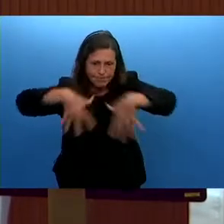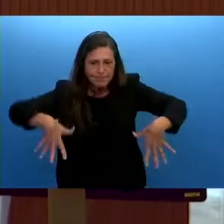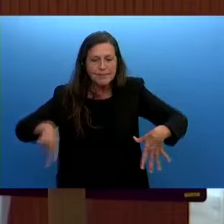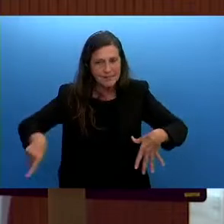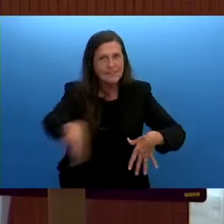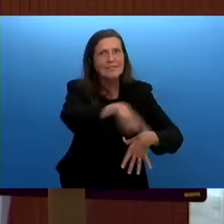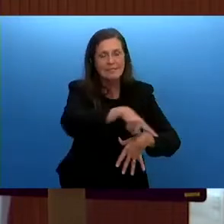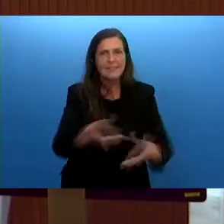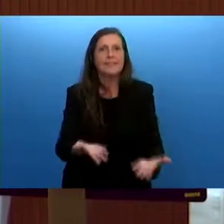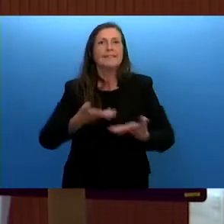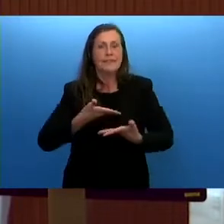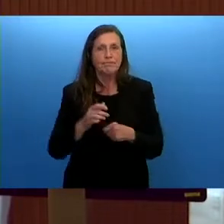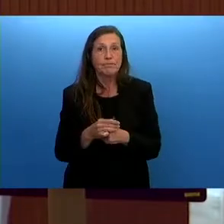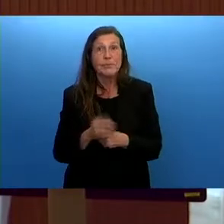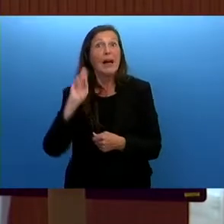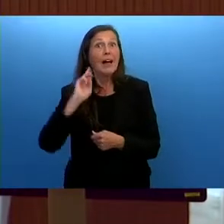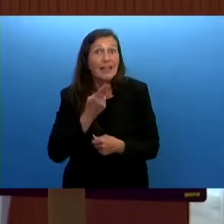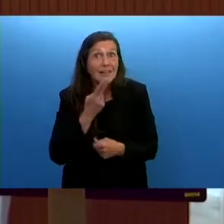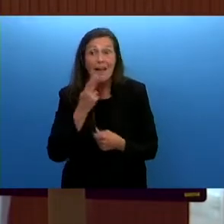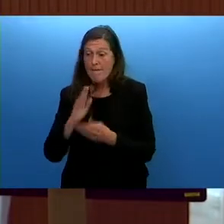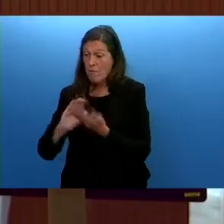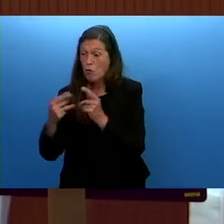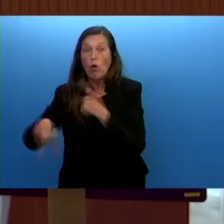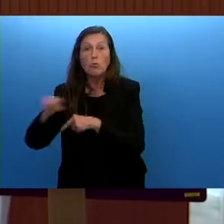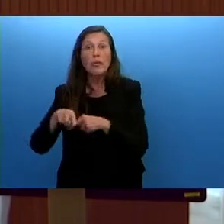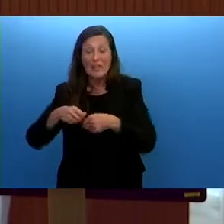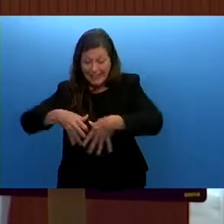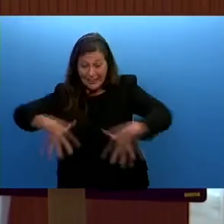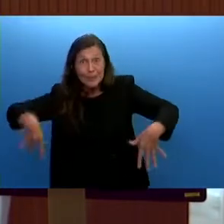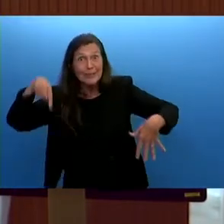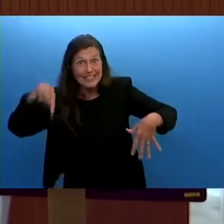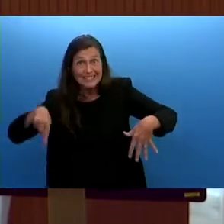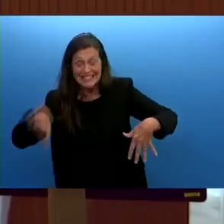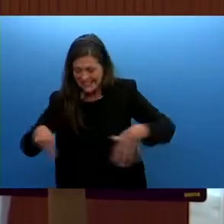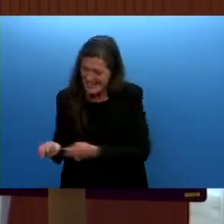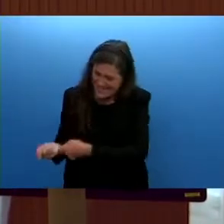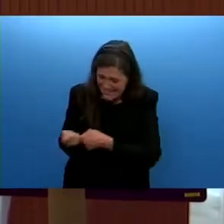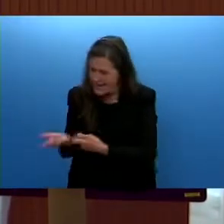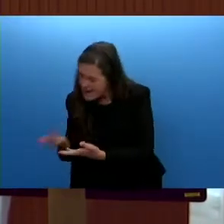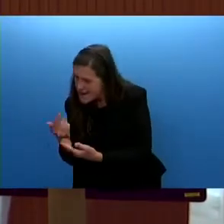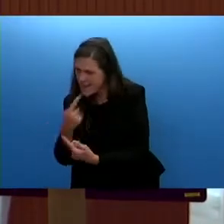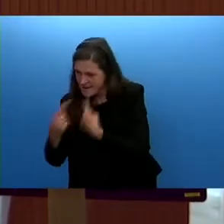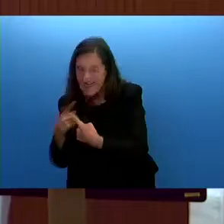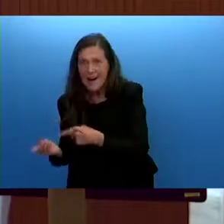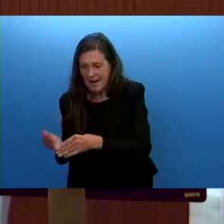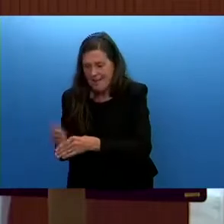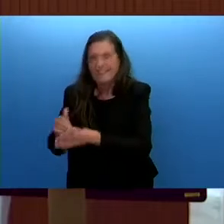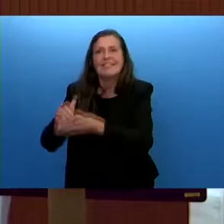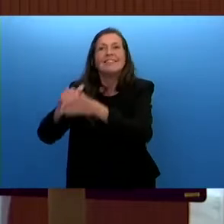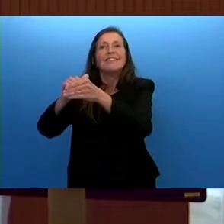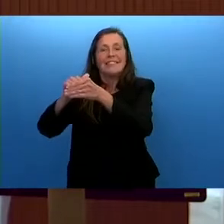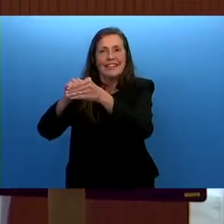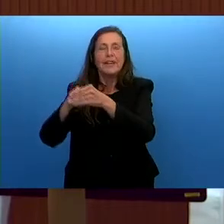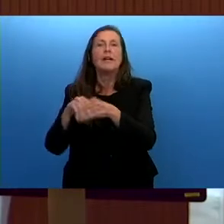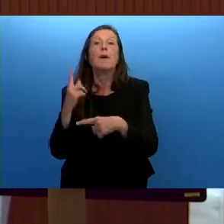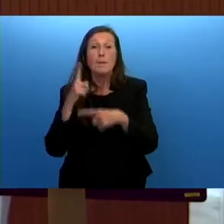disability, including the deaf community, is critical in order to ensure these strategies are inclusive and data is